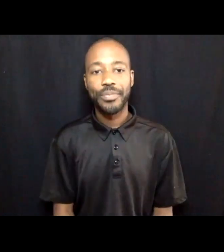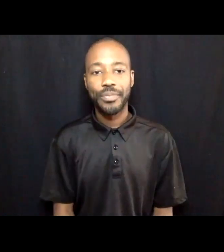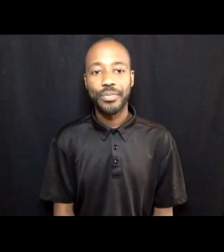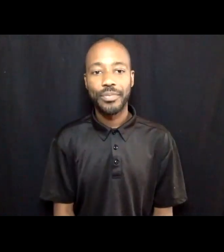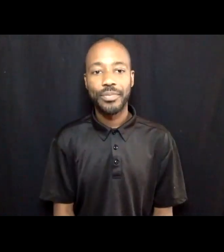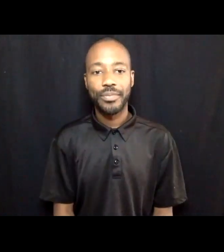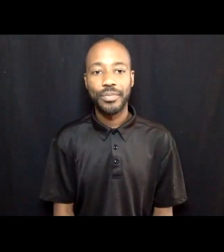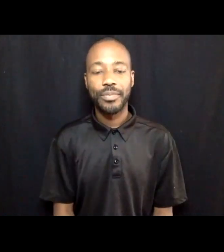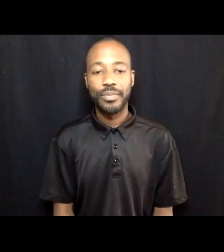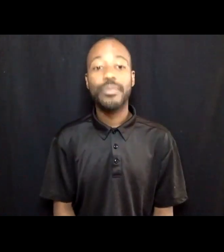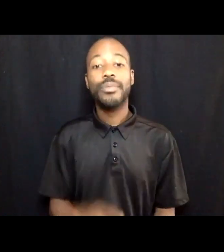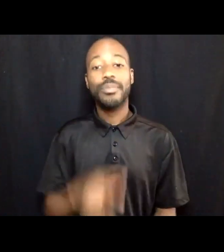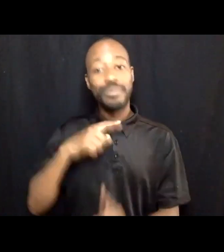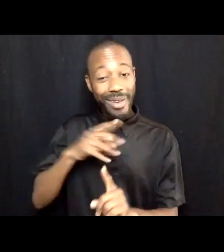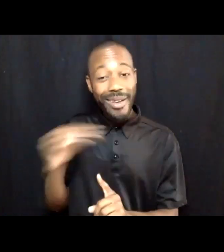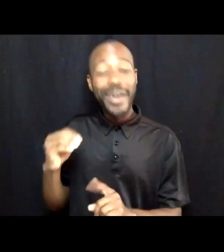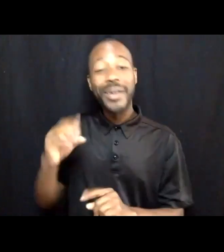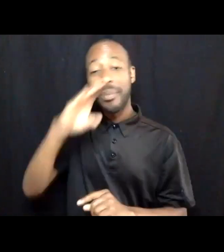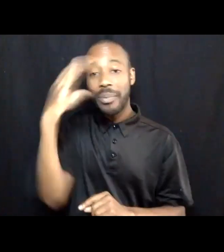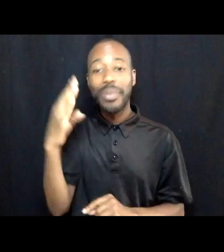and a Black trans organizer.